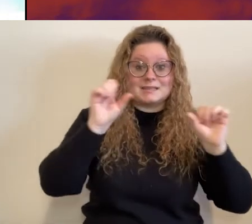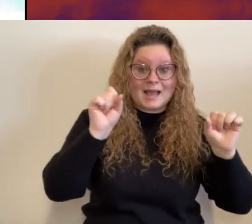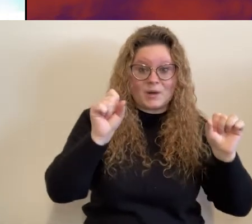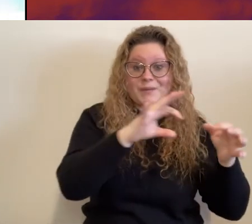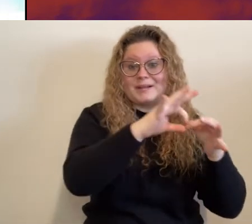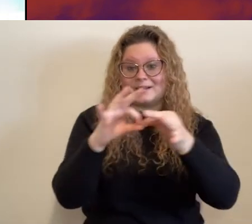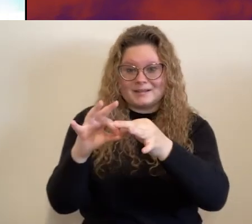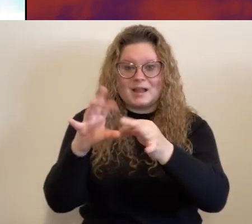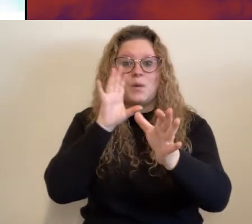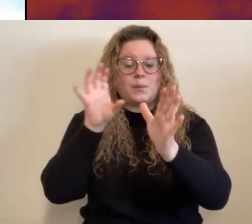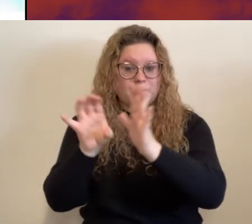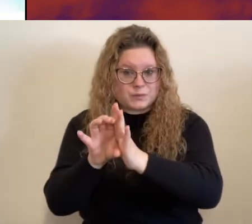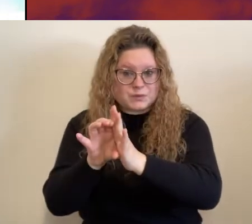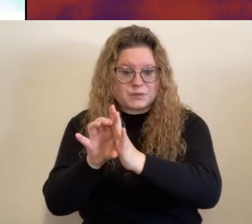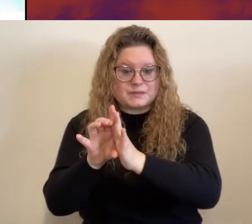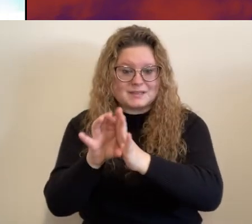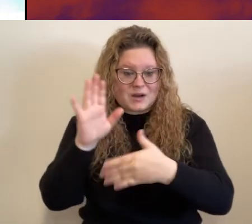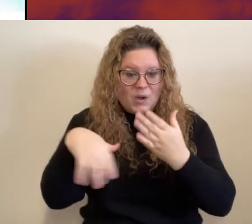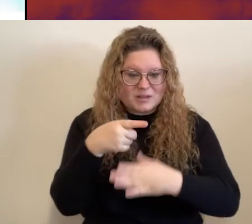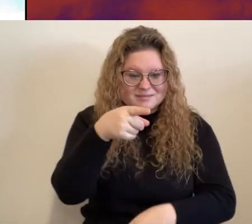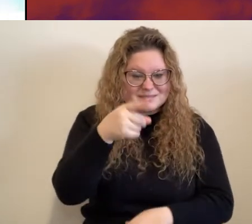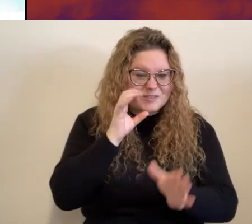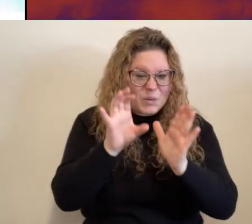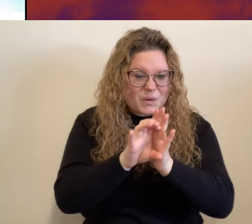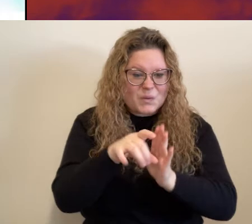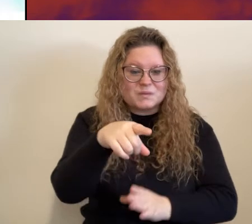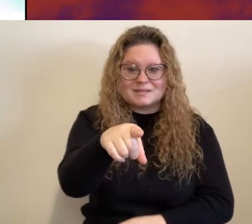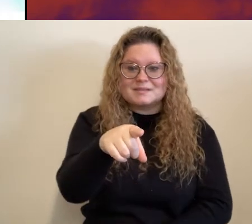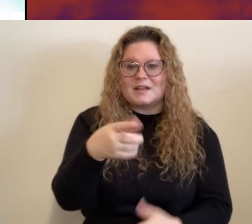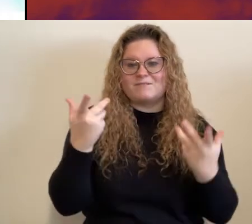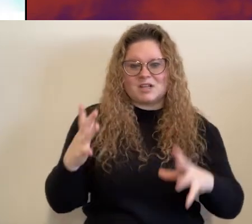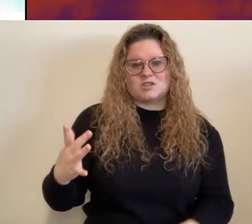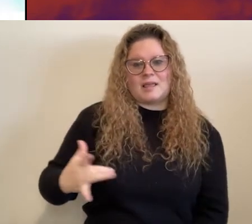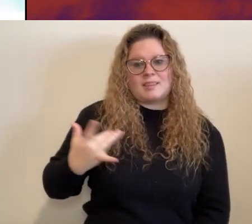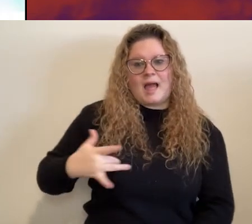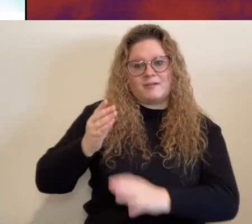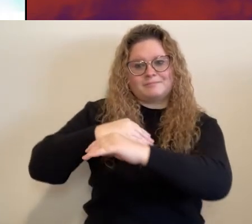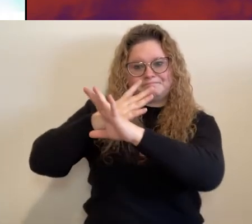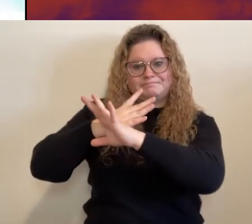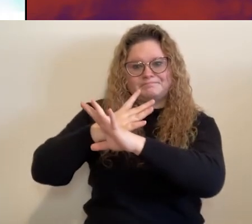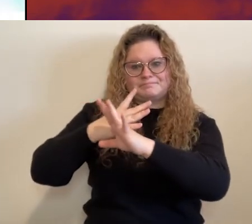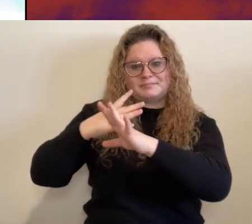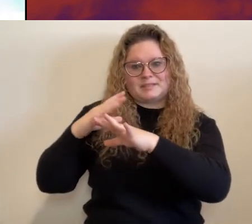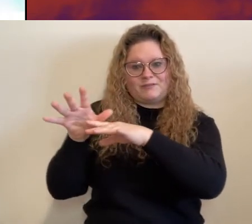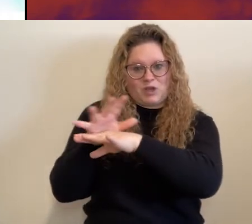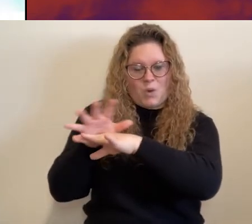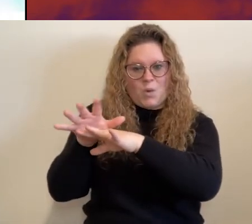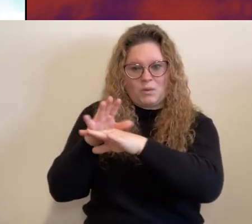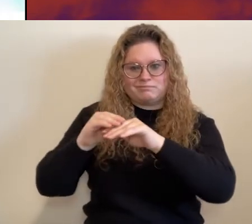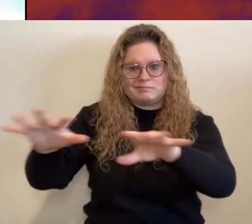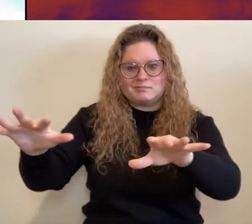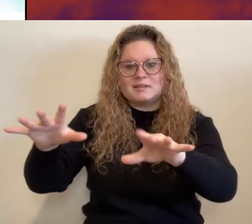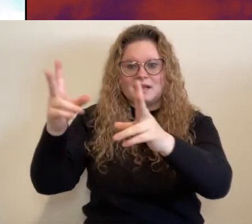of these little cover photos, or the live stream that we did. So I'm building up my content